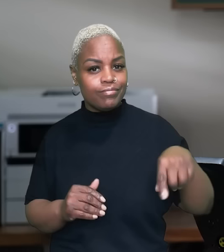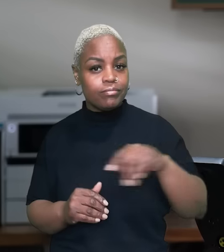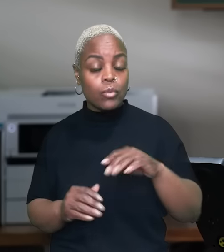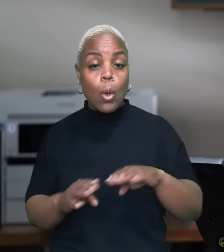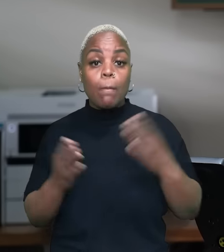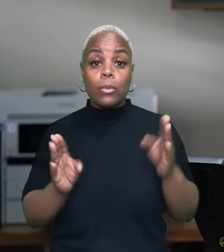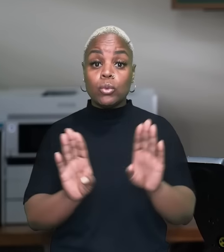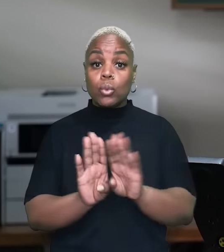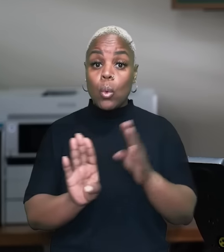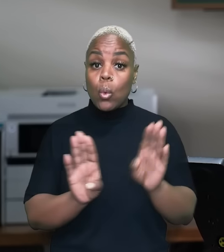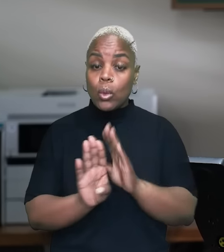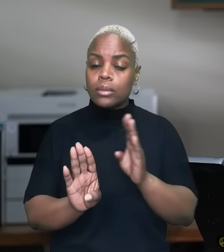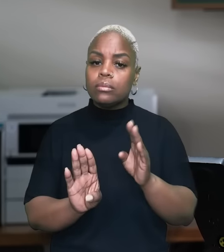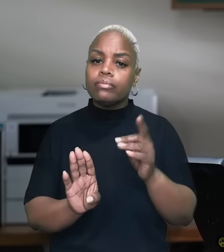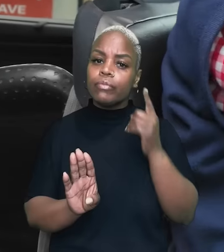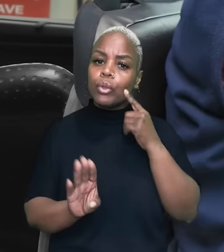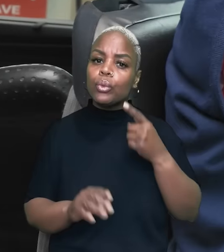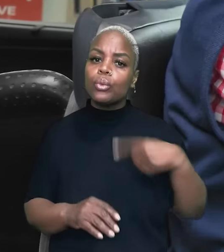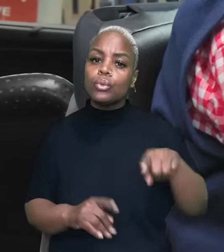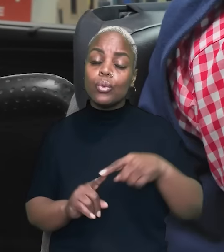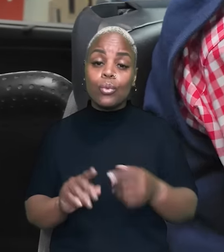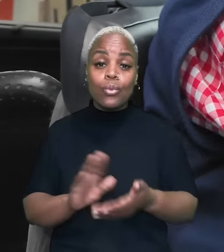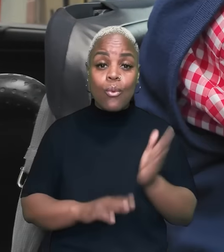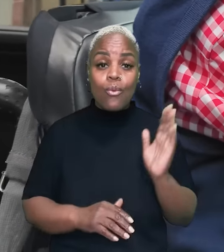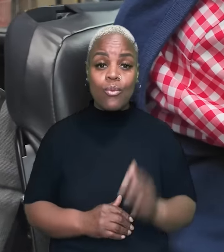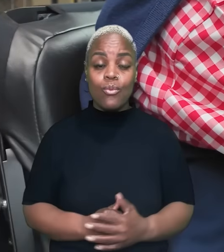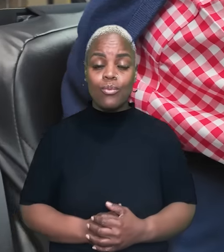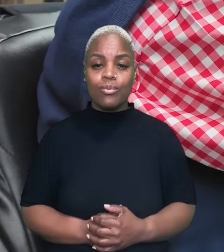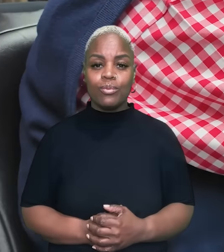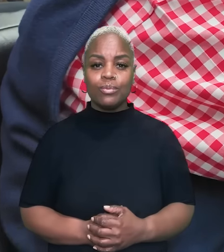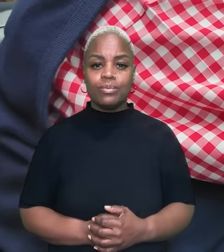This opens the doorways for you to go.